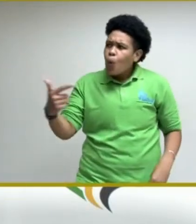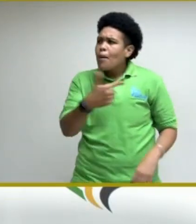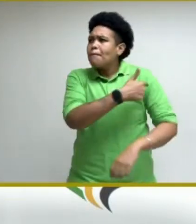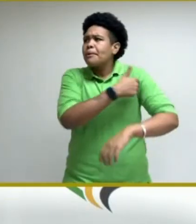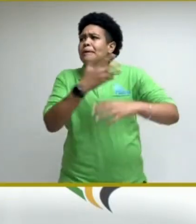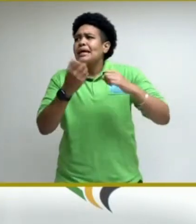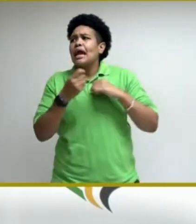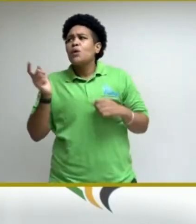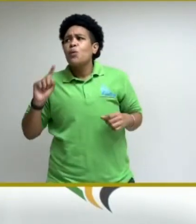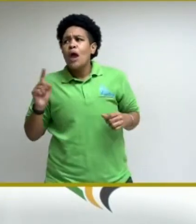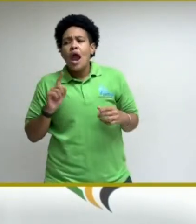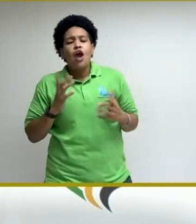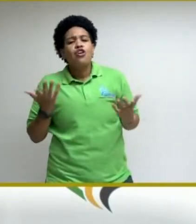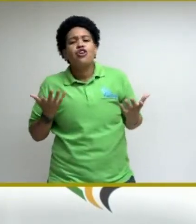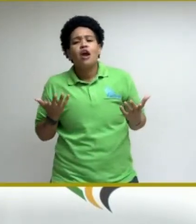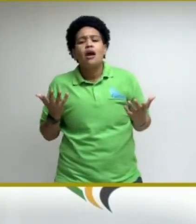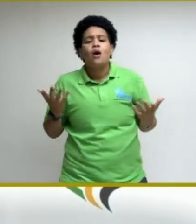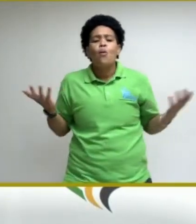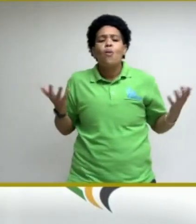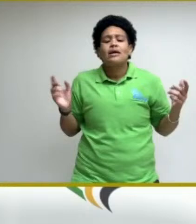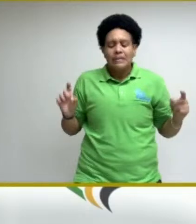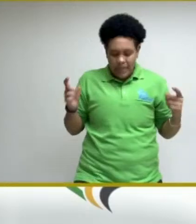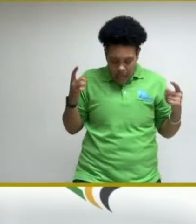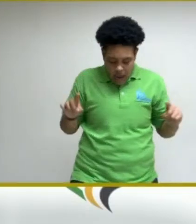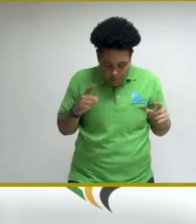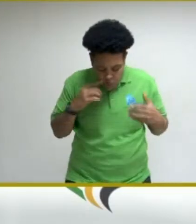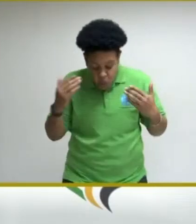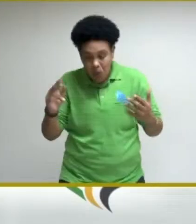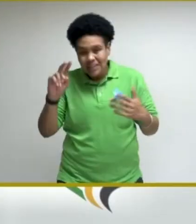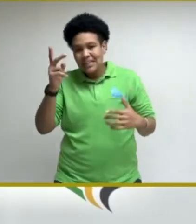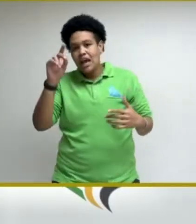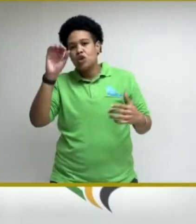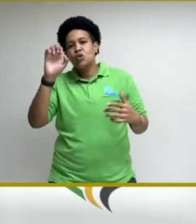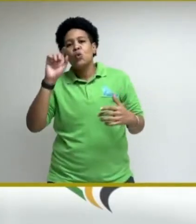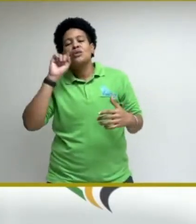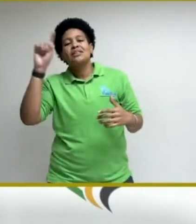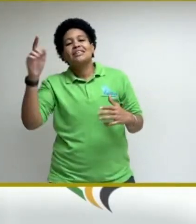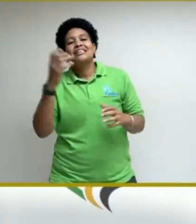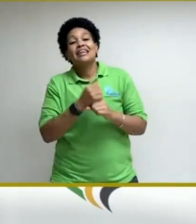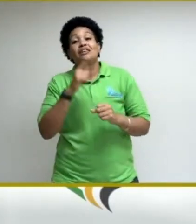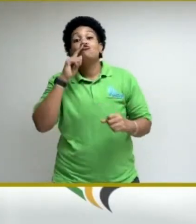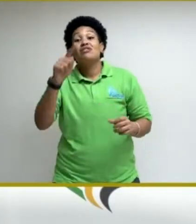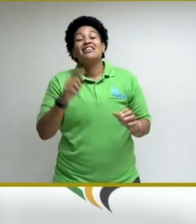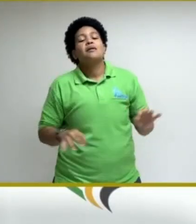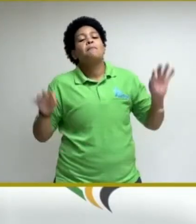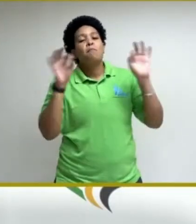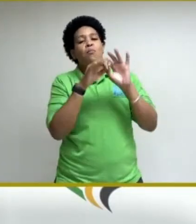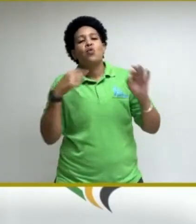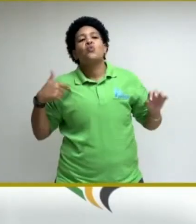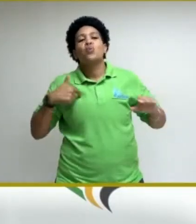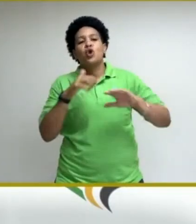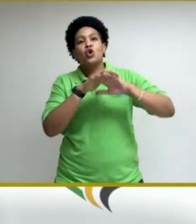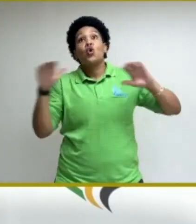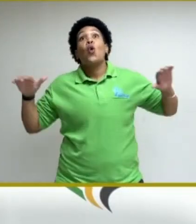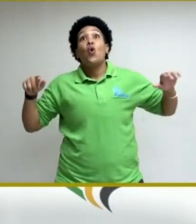went, and what needs to happen to take the second dose. It's so important that we do not